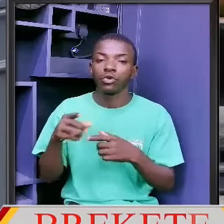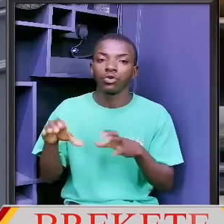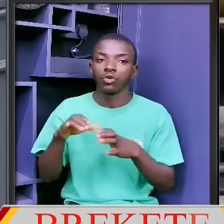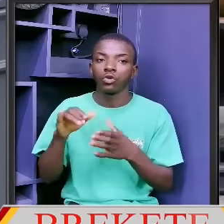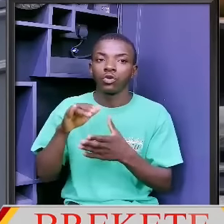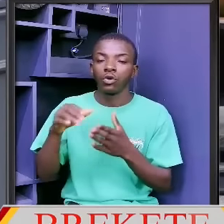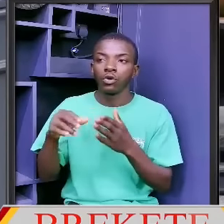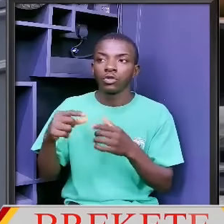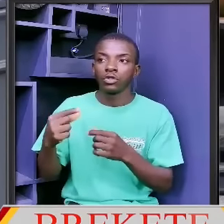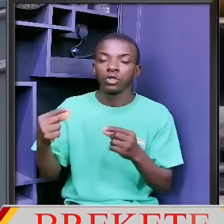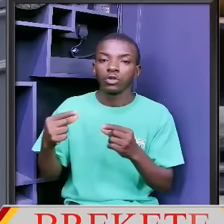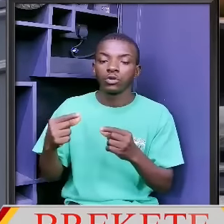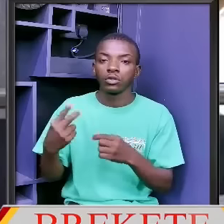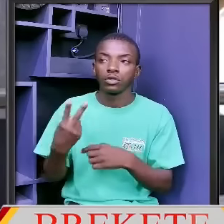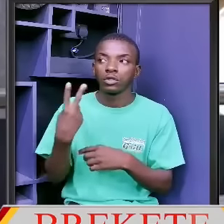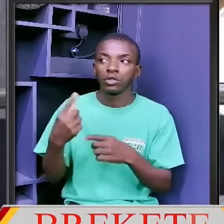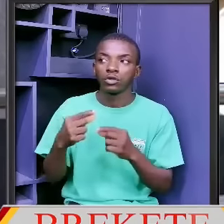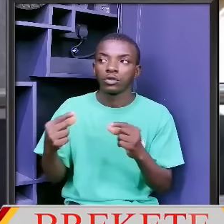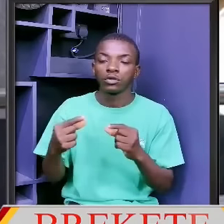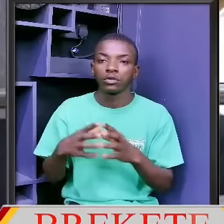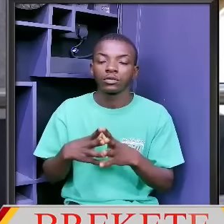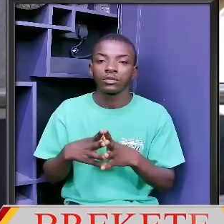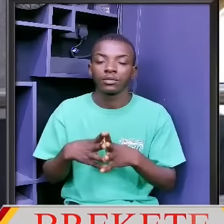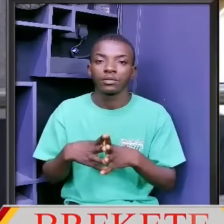doing your second degree.